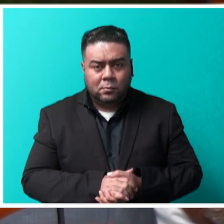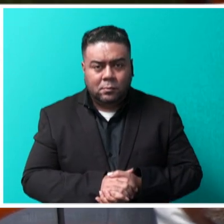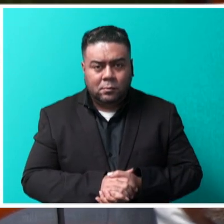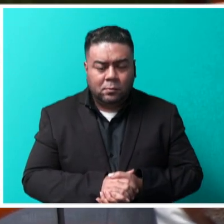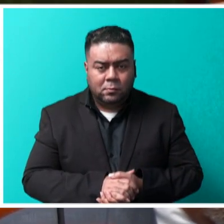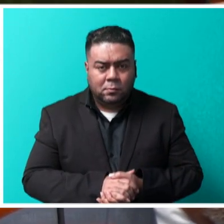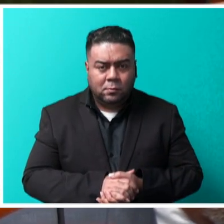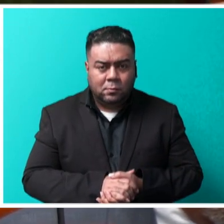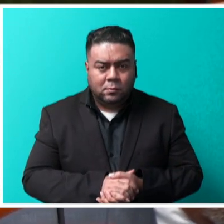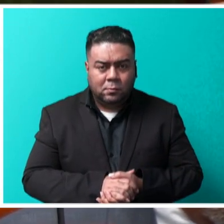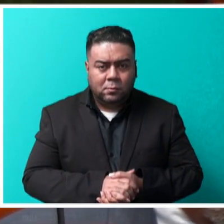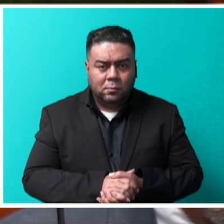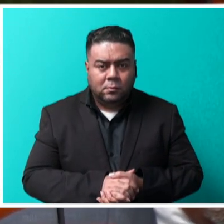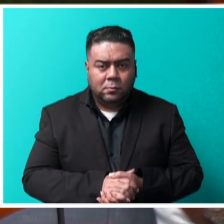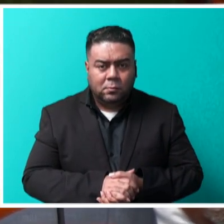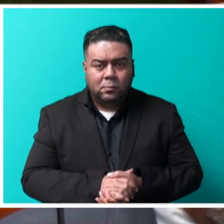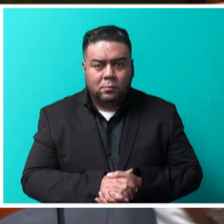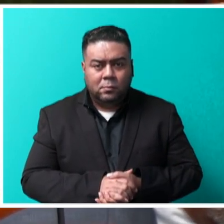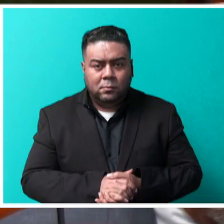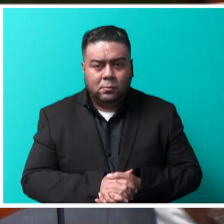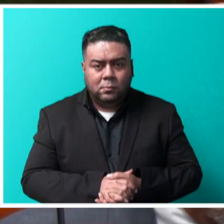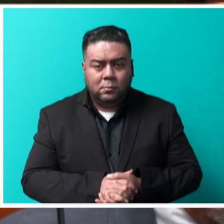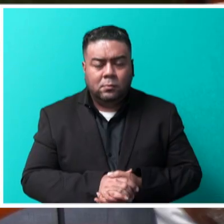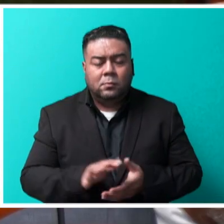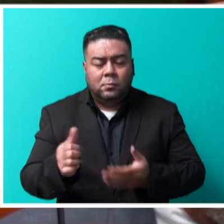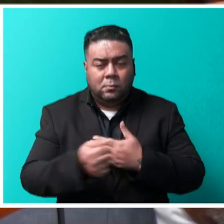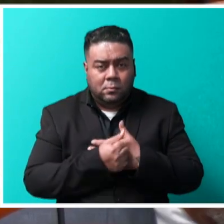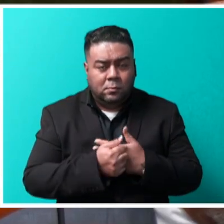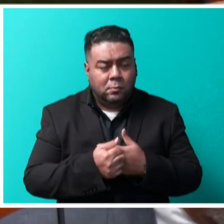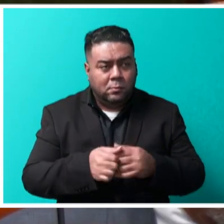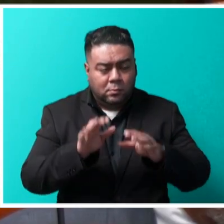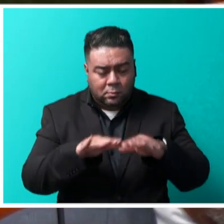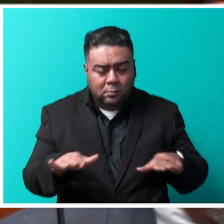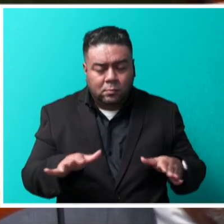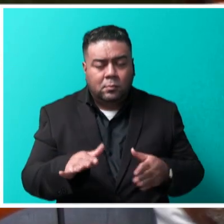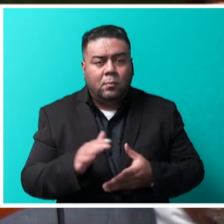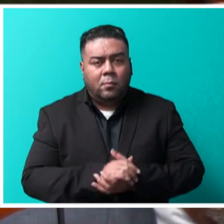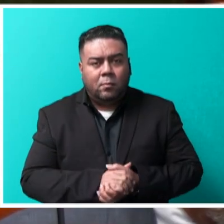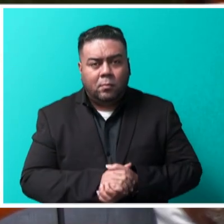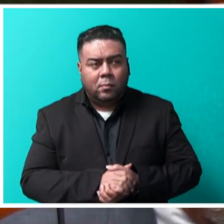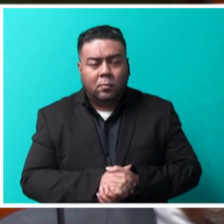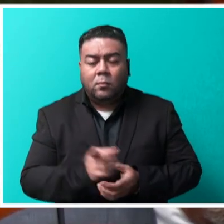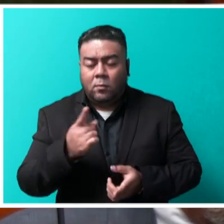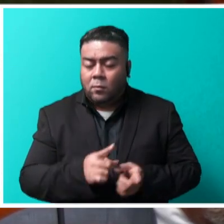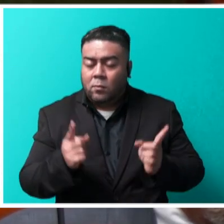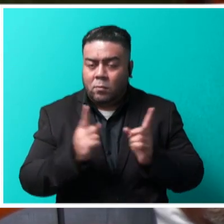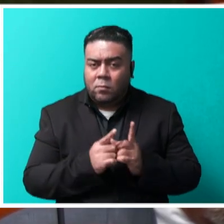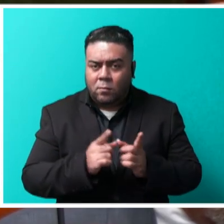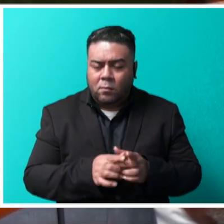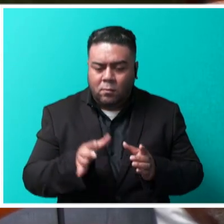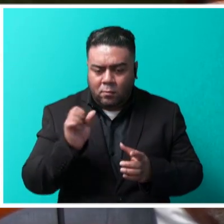abuse. Mr. Speaker, safeguarding our children remains a core responsibility of our ministry. To meet its